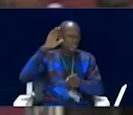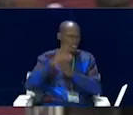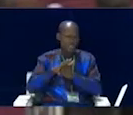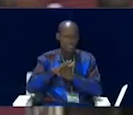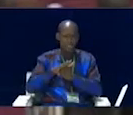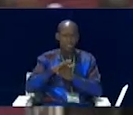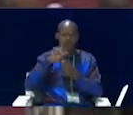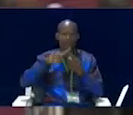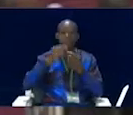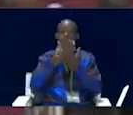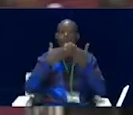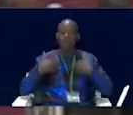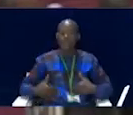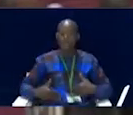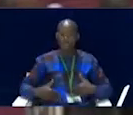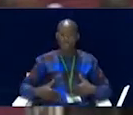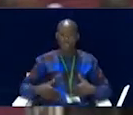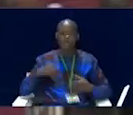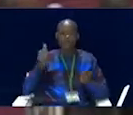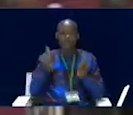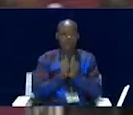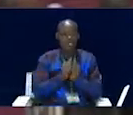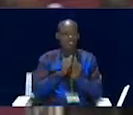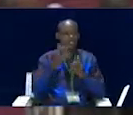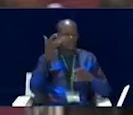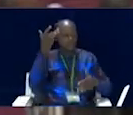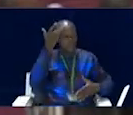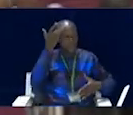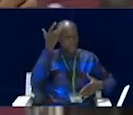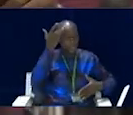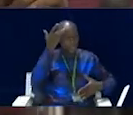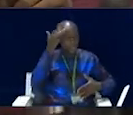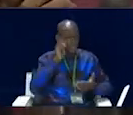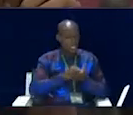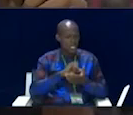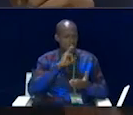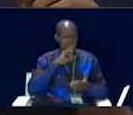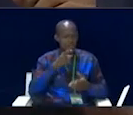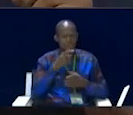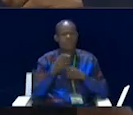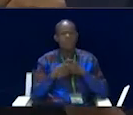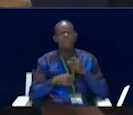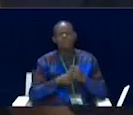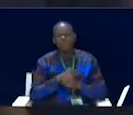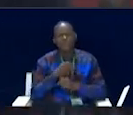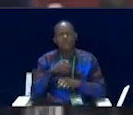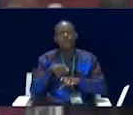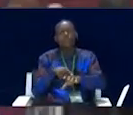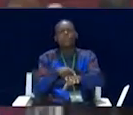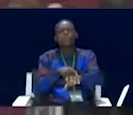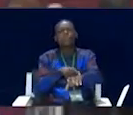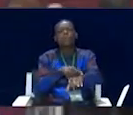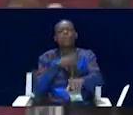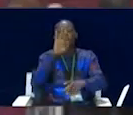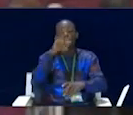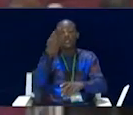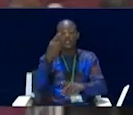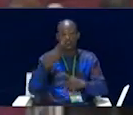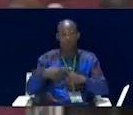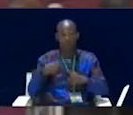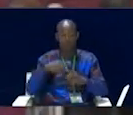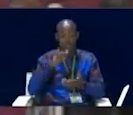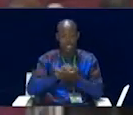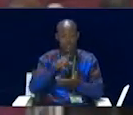right now with a certain illness that has been lingered for so long, by the word you will receive